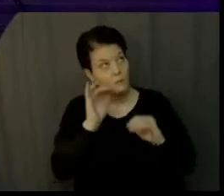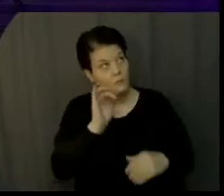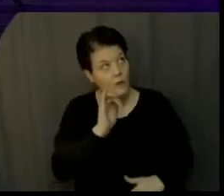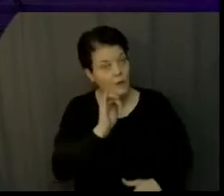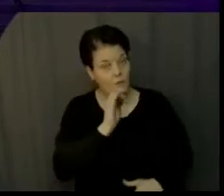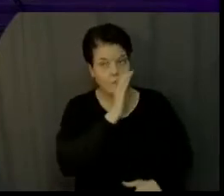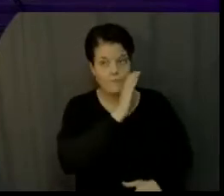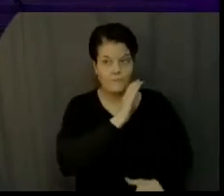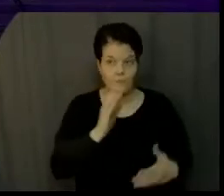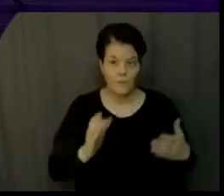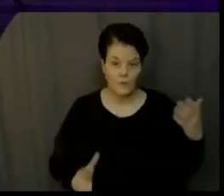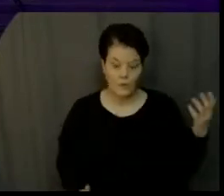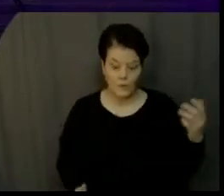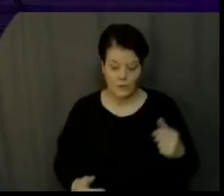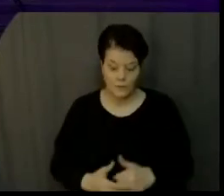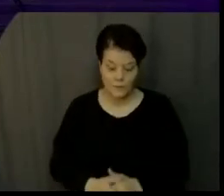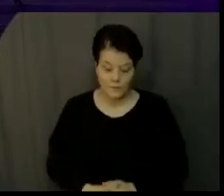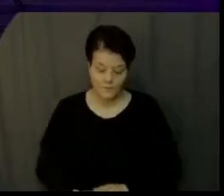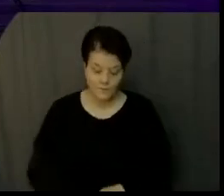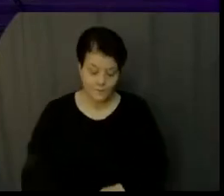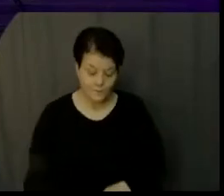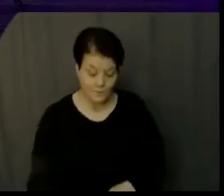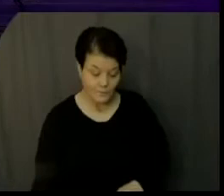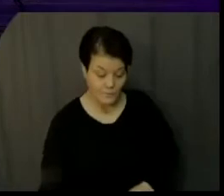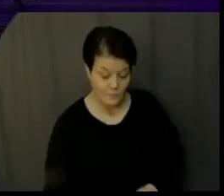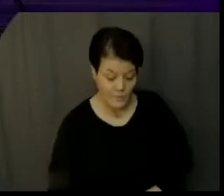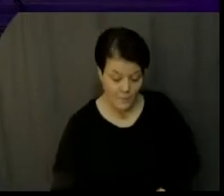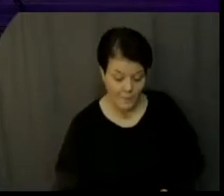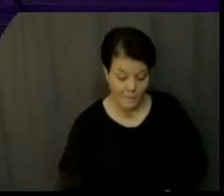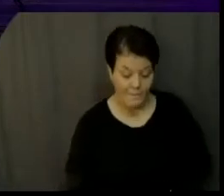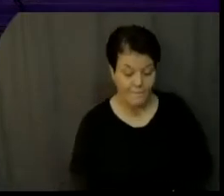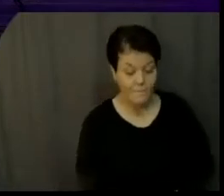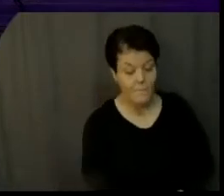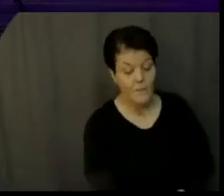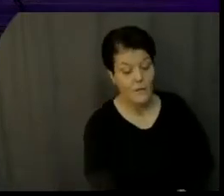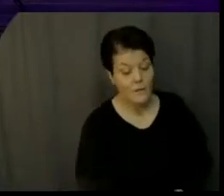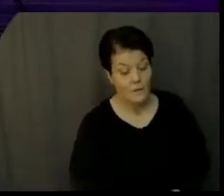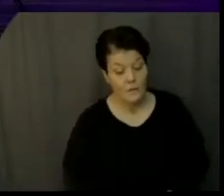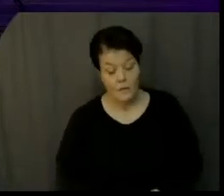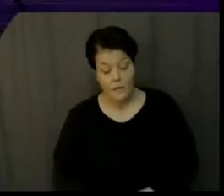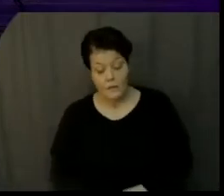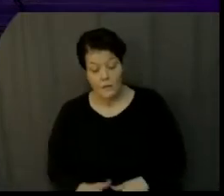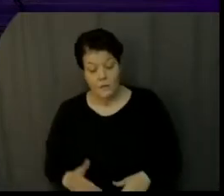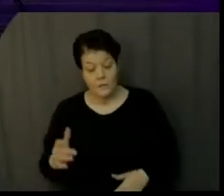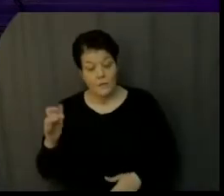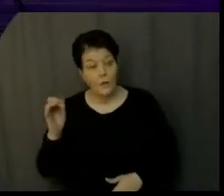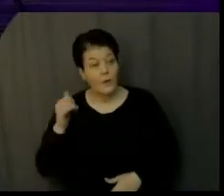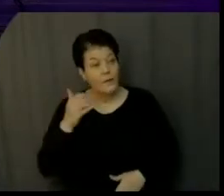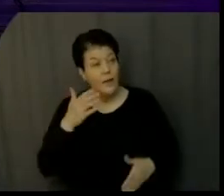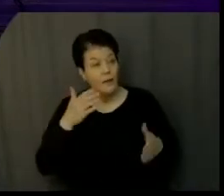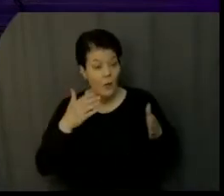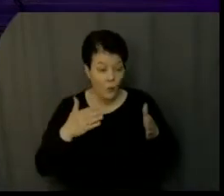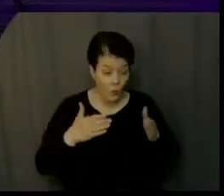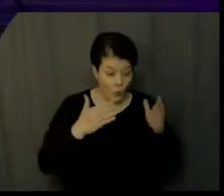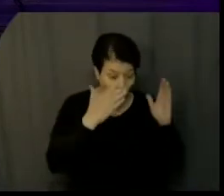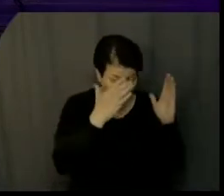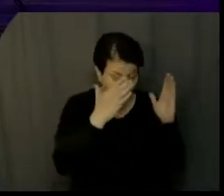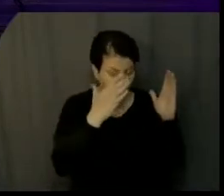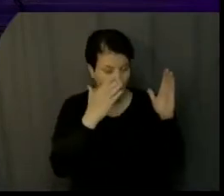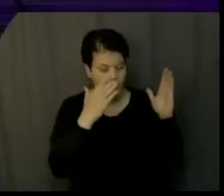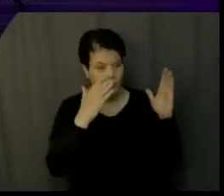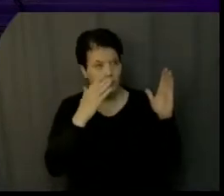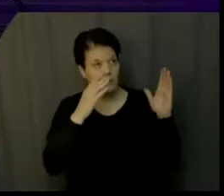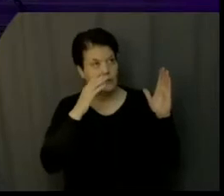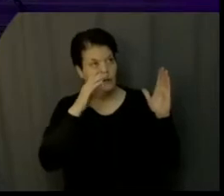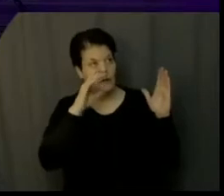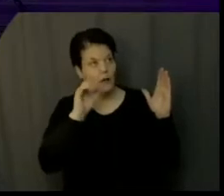about in this journey of grace, we talk about means of grace. The means of grace is something that we put ourselves